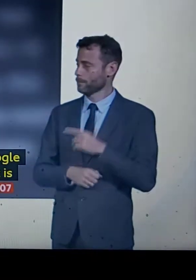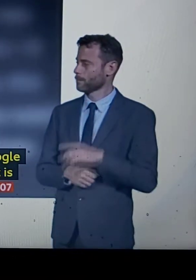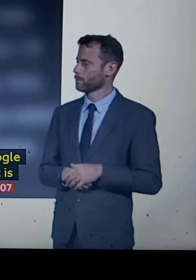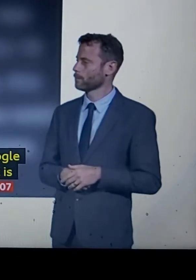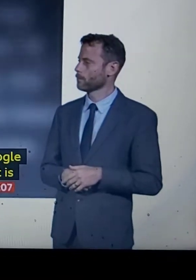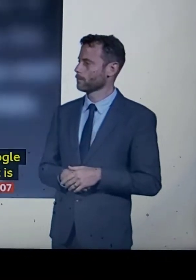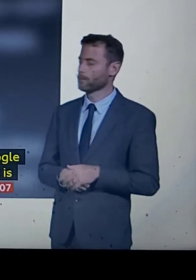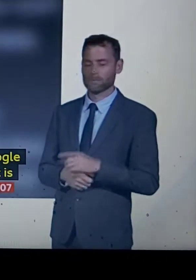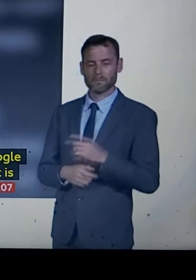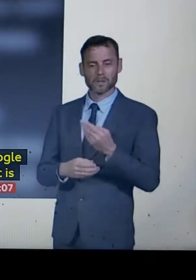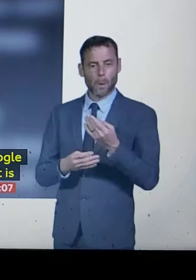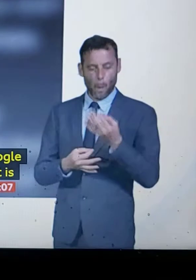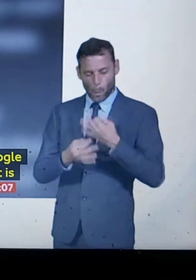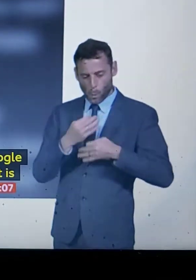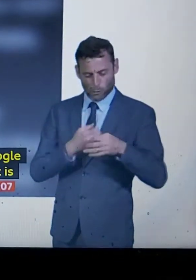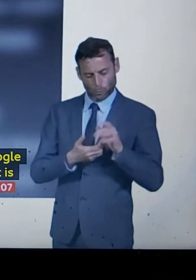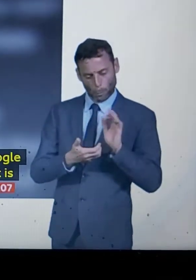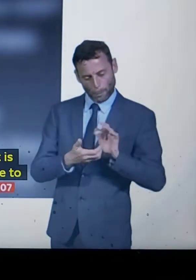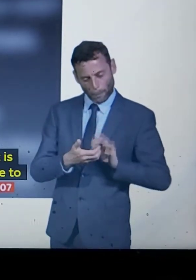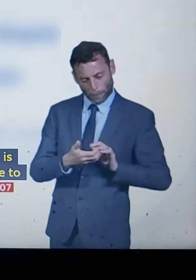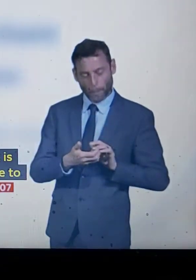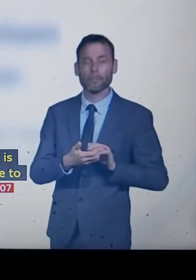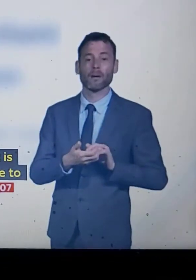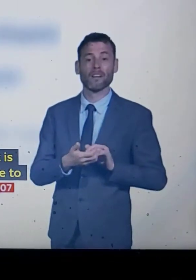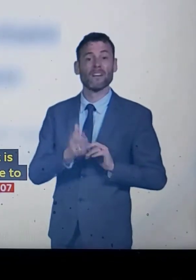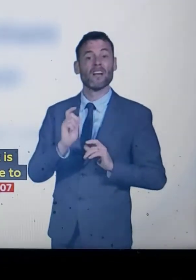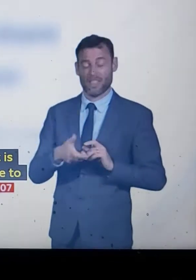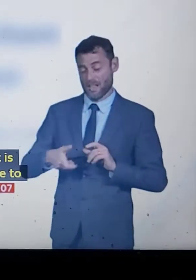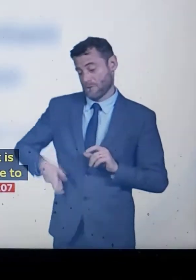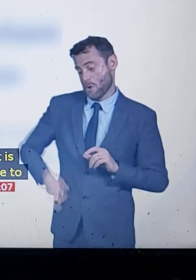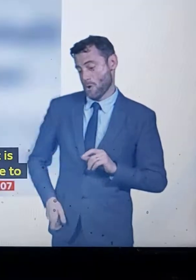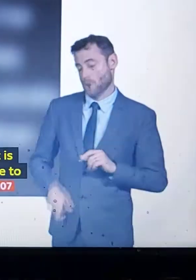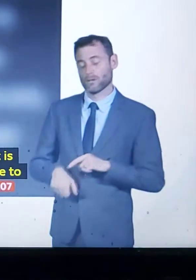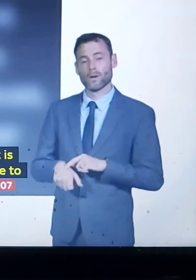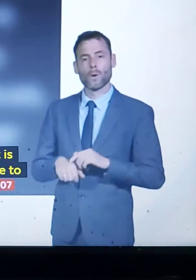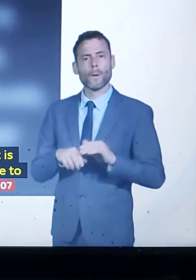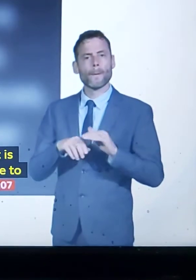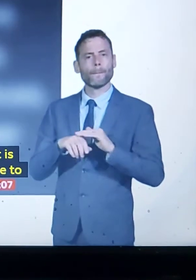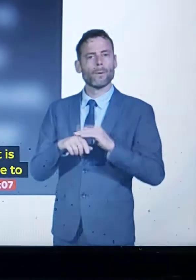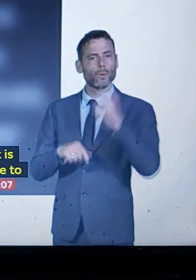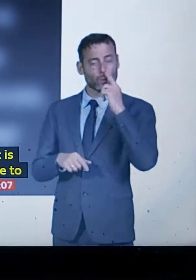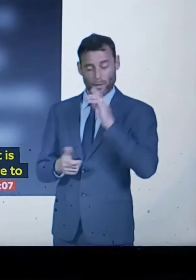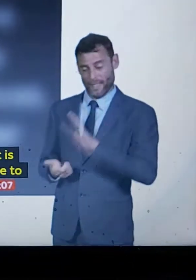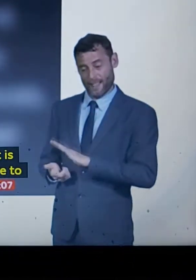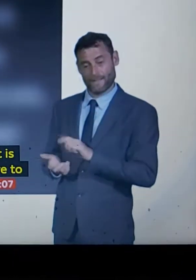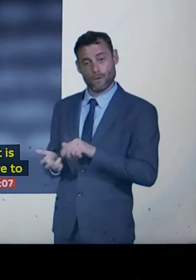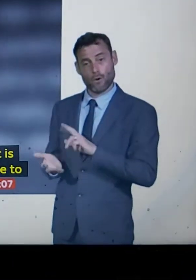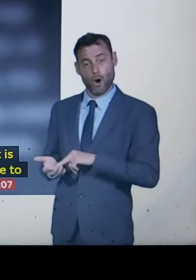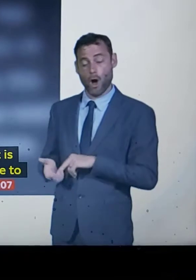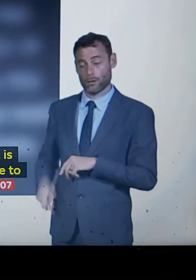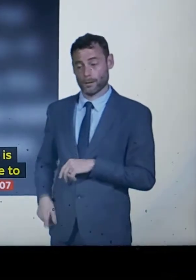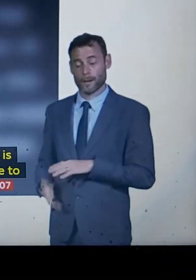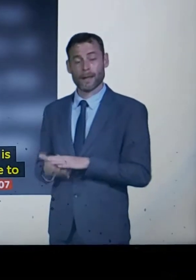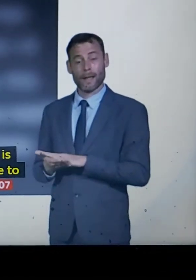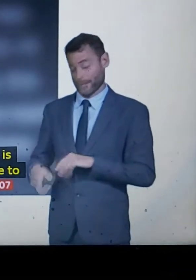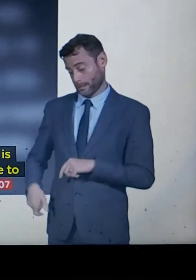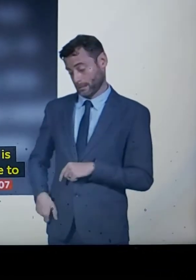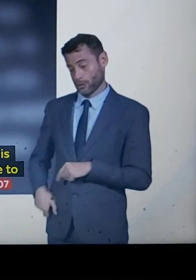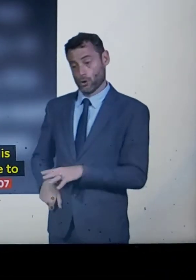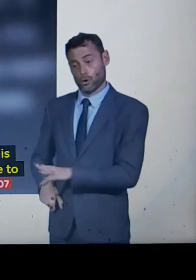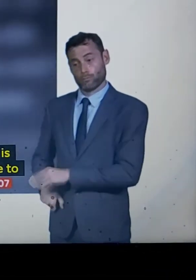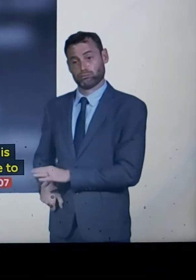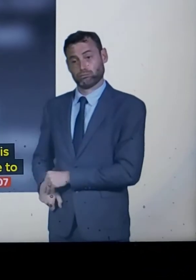you more or less don't need to do anything else except keep your Bluetooth function on. And that means whenever you go out and about, the app on your phone